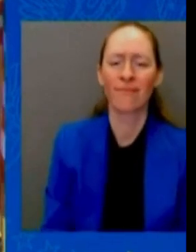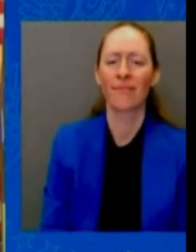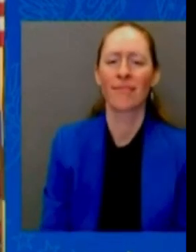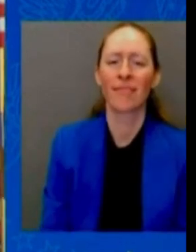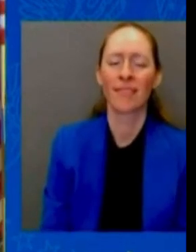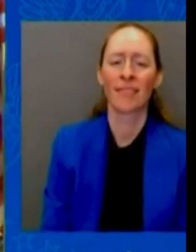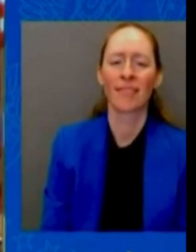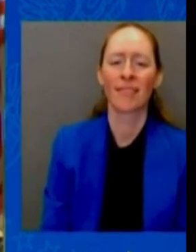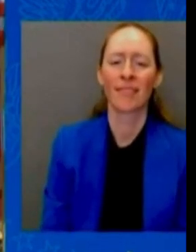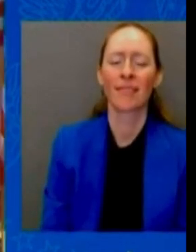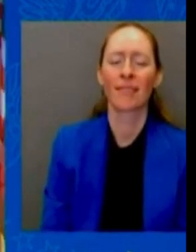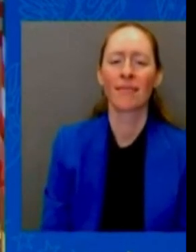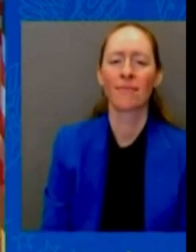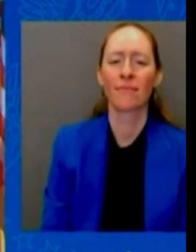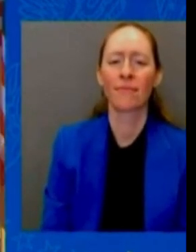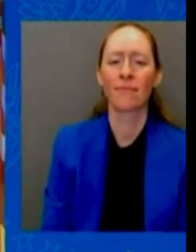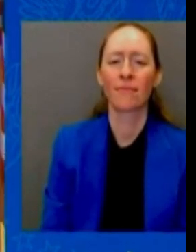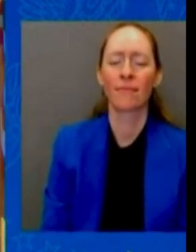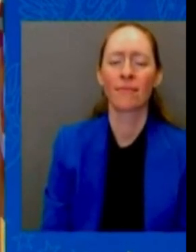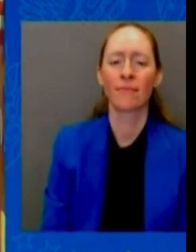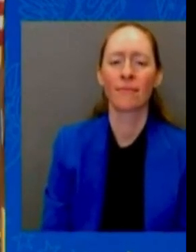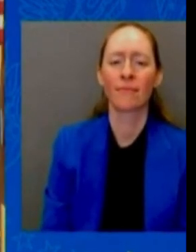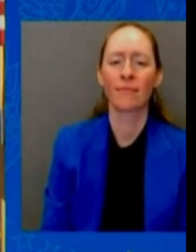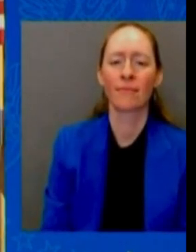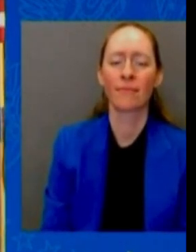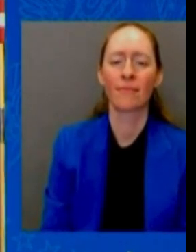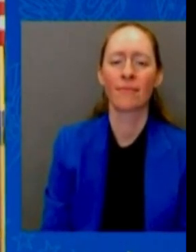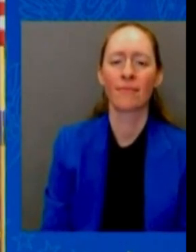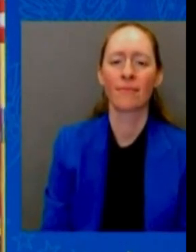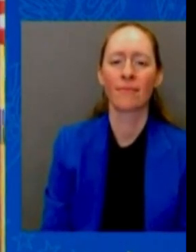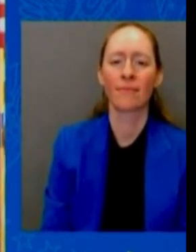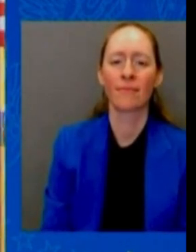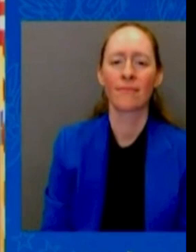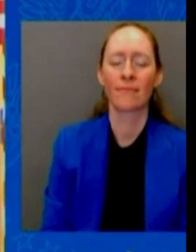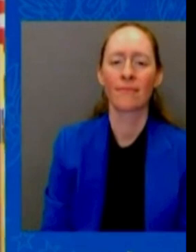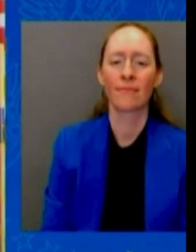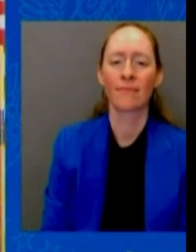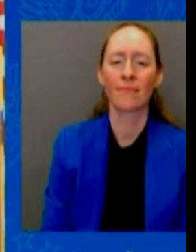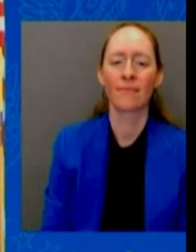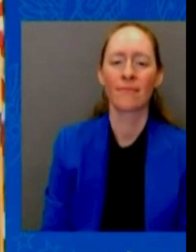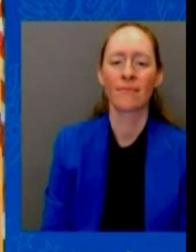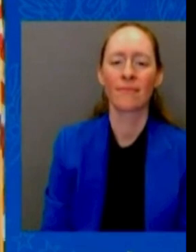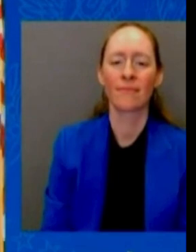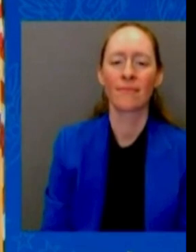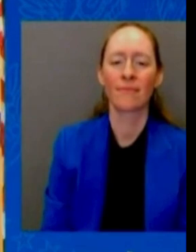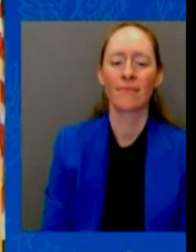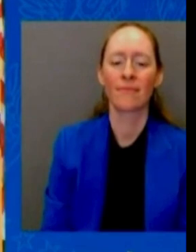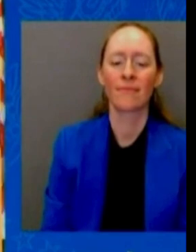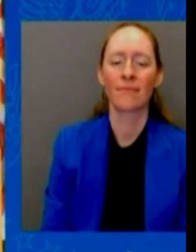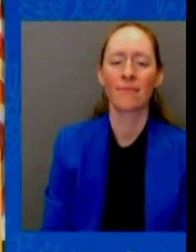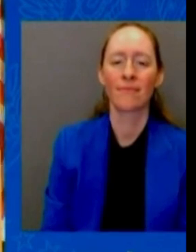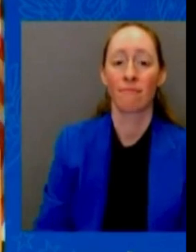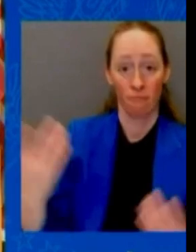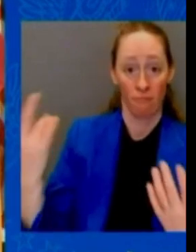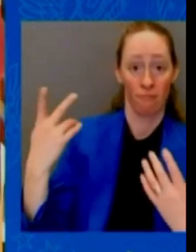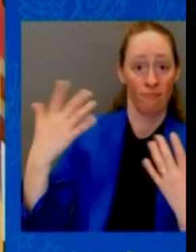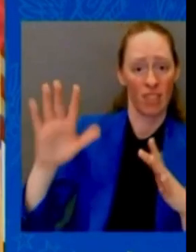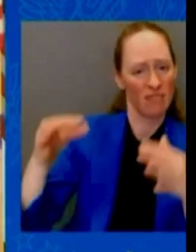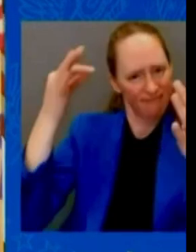United today by the same determination and the same strength of mind. Nous devons